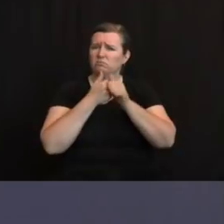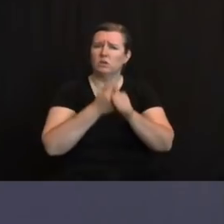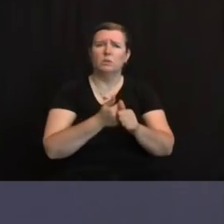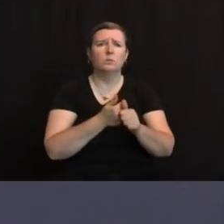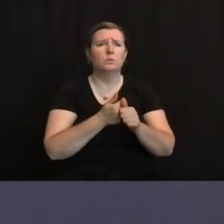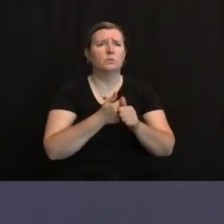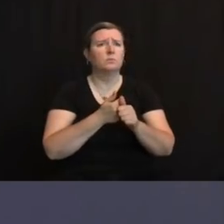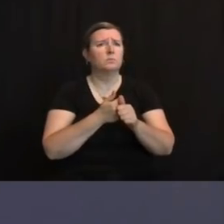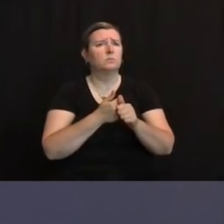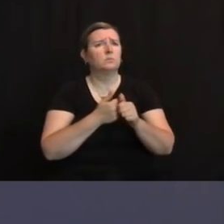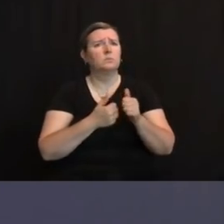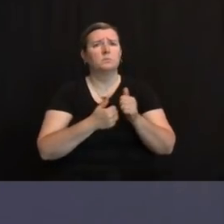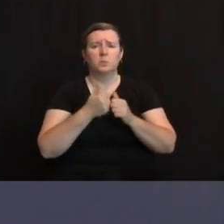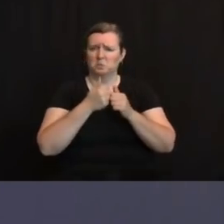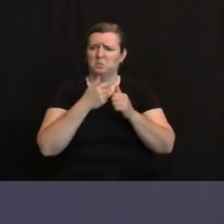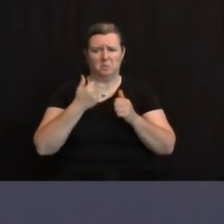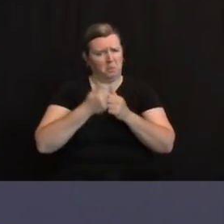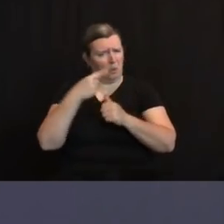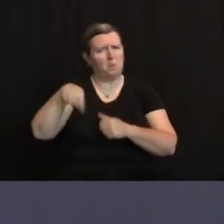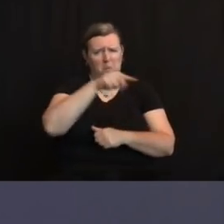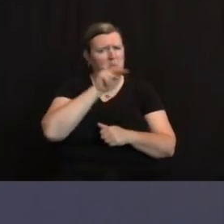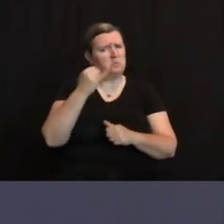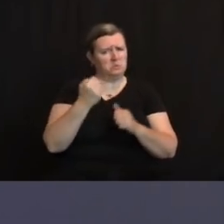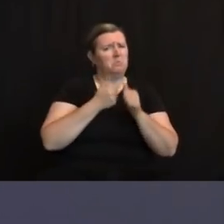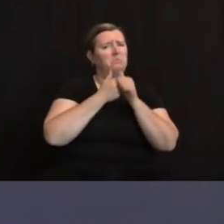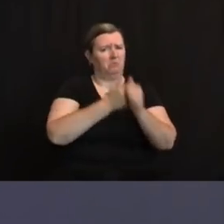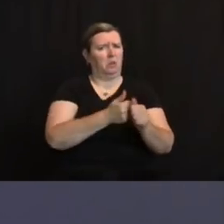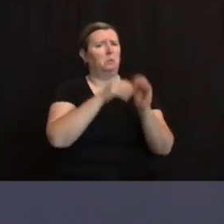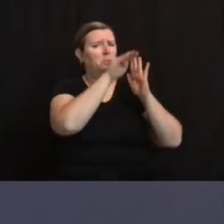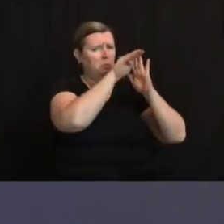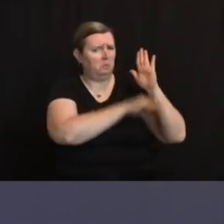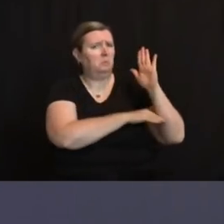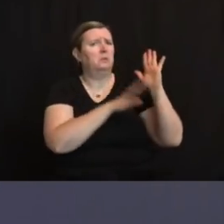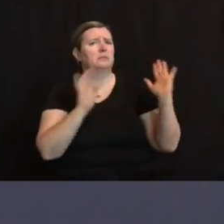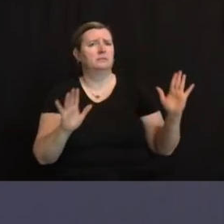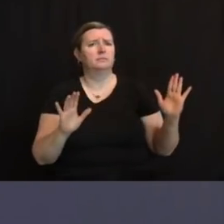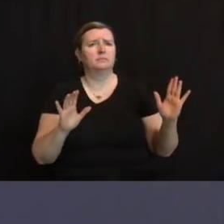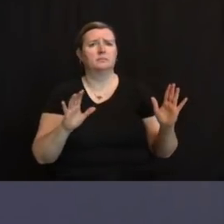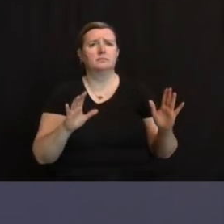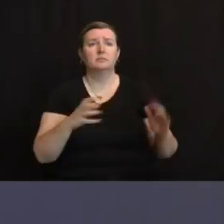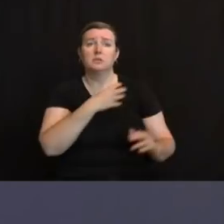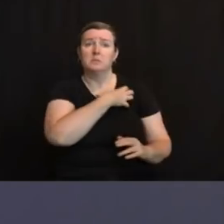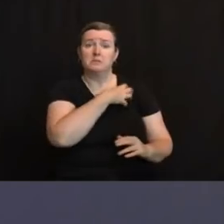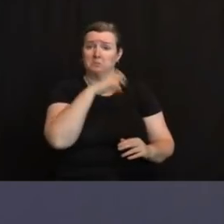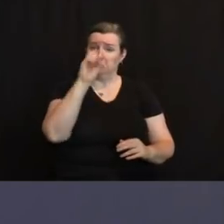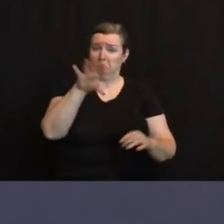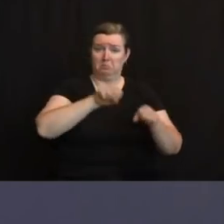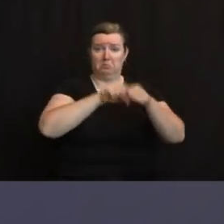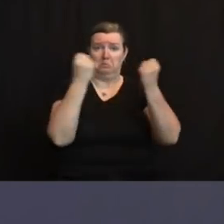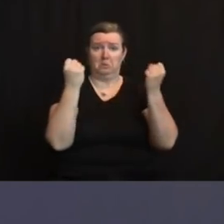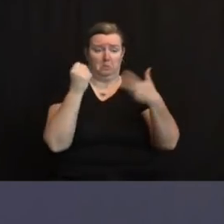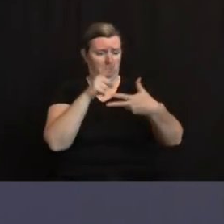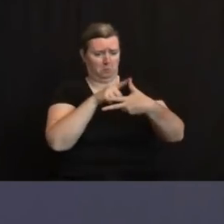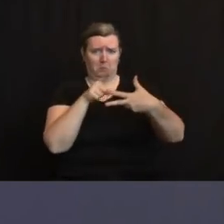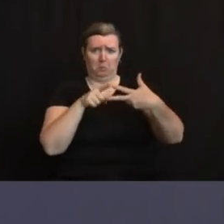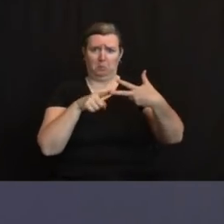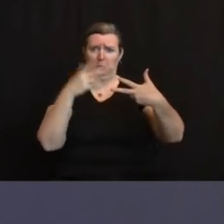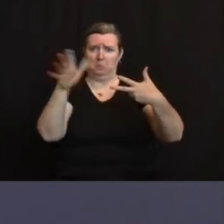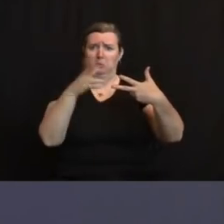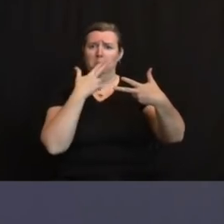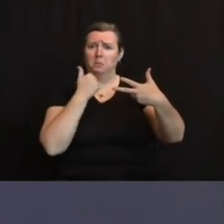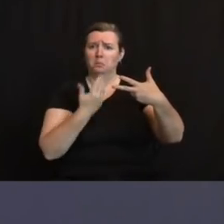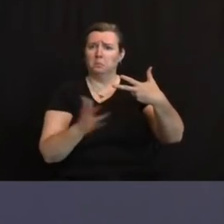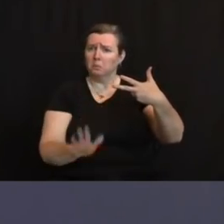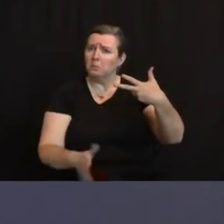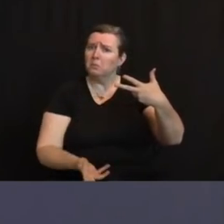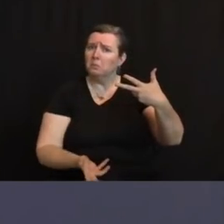the fact that we have the paucity of non-compliant reports over the past weeks, including with protests in some cases that were numbering